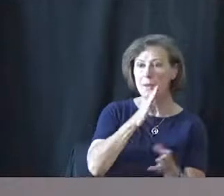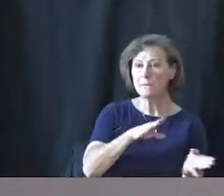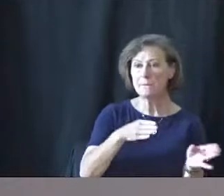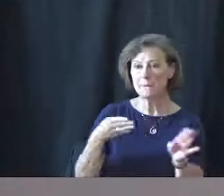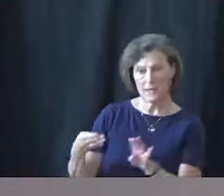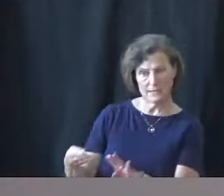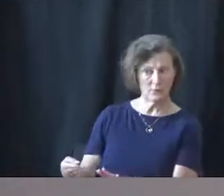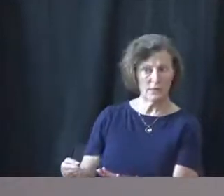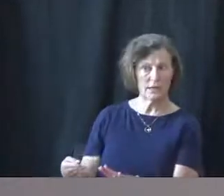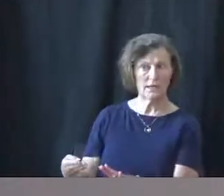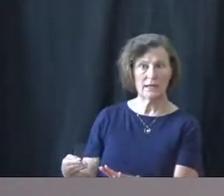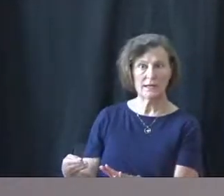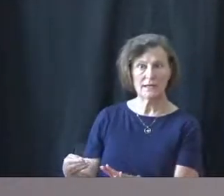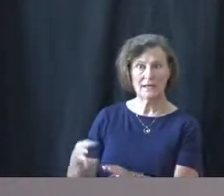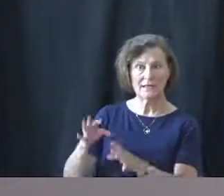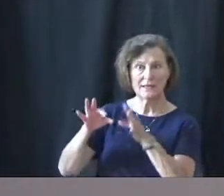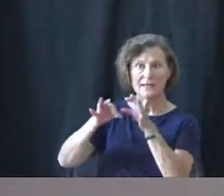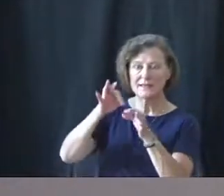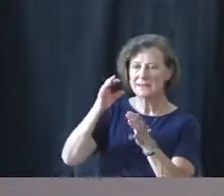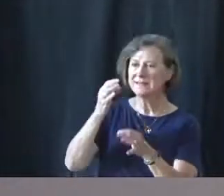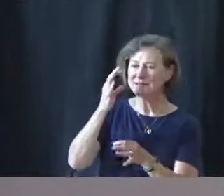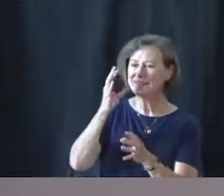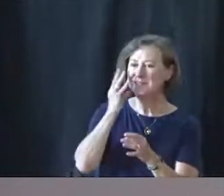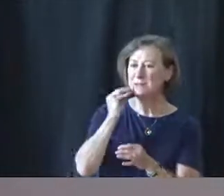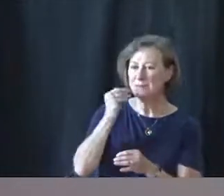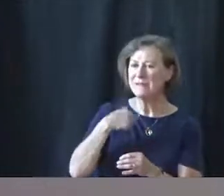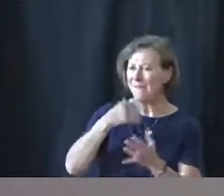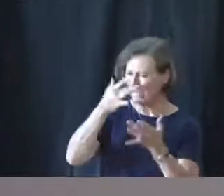An experience I'd forgotten about until just recently.